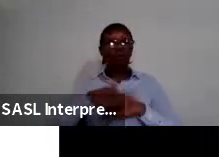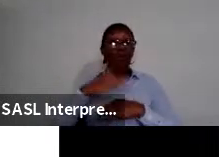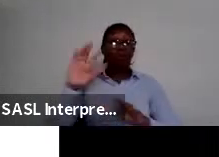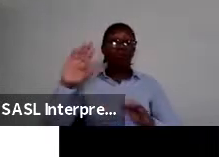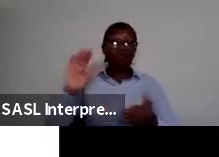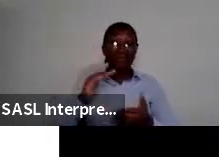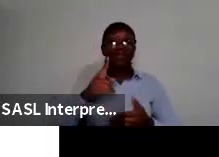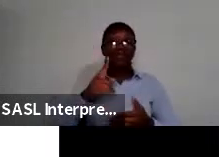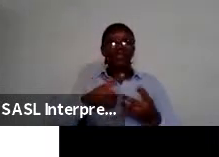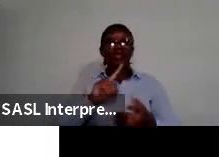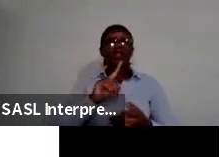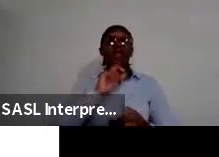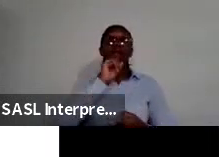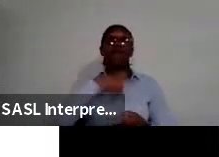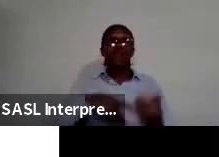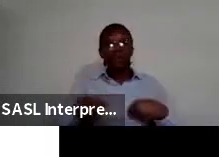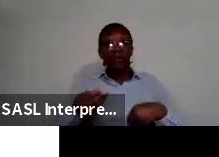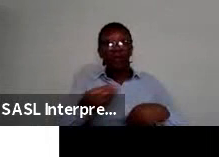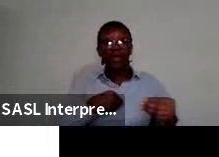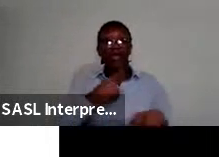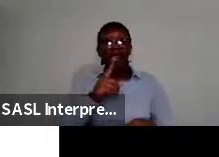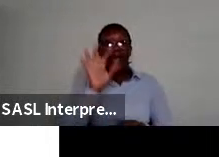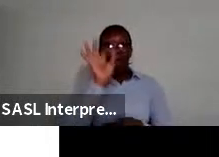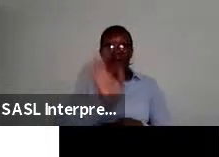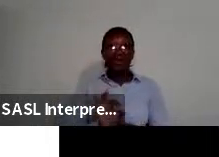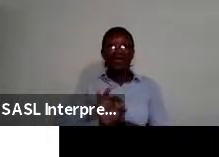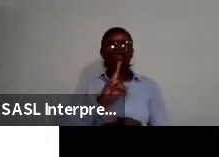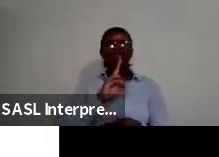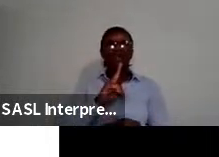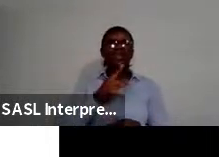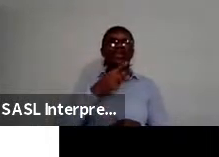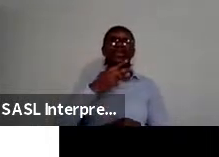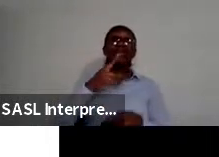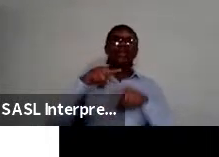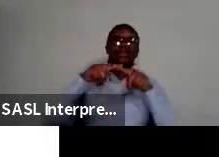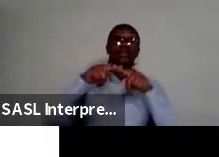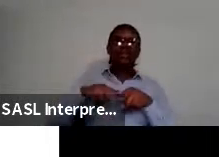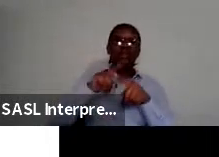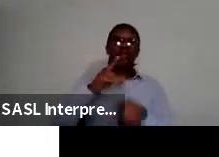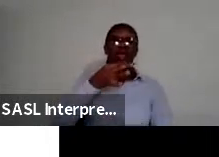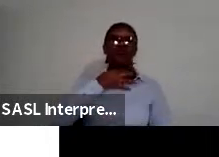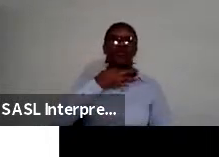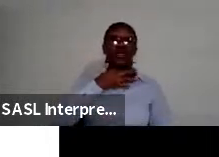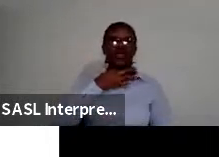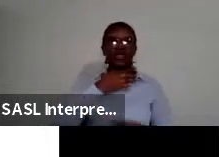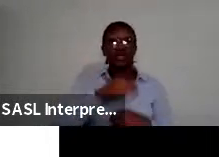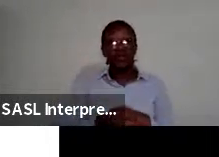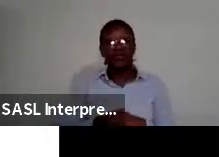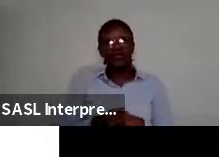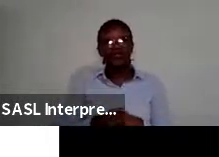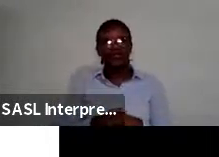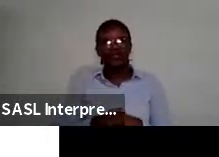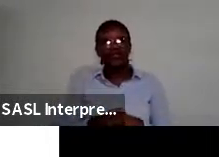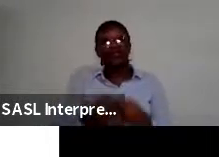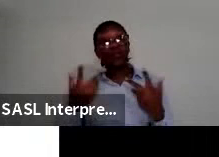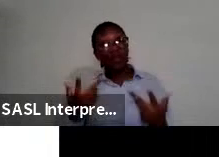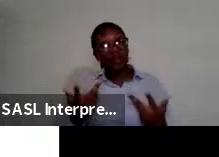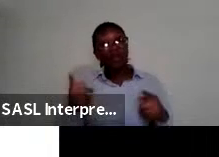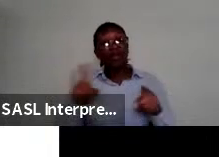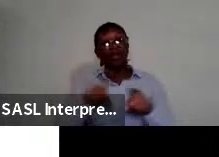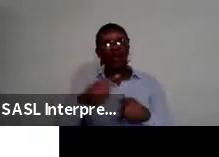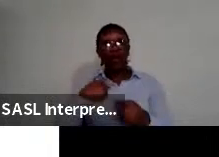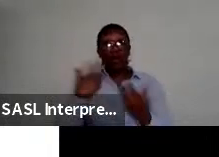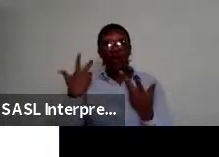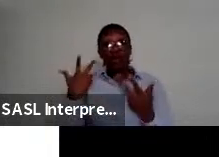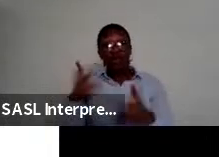a certain percentage. That will depend on the risk as well as the capacity that we have. We also have committed